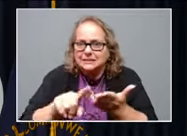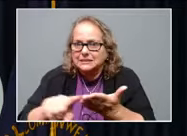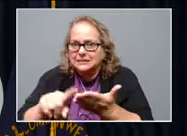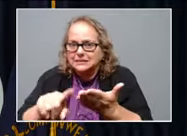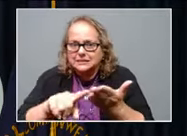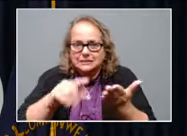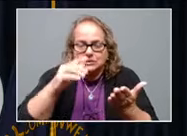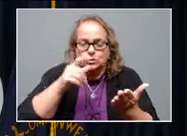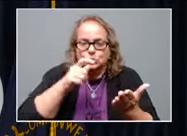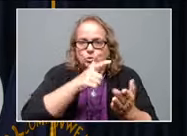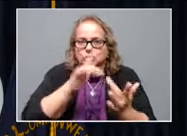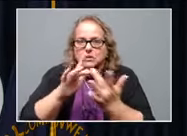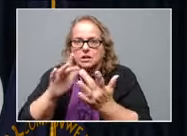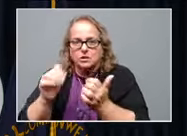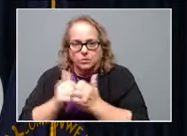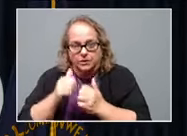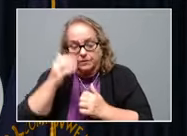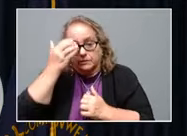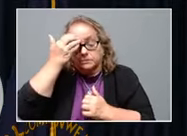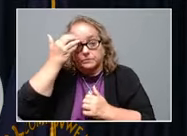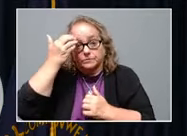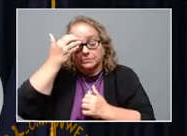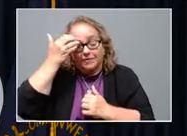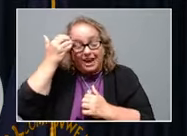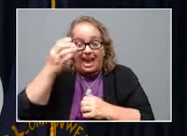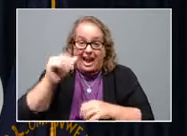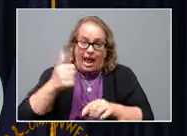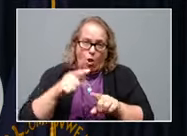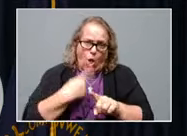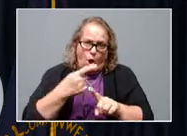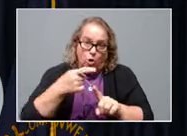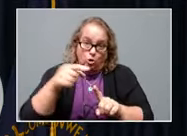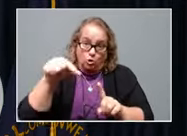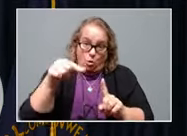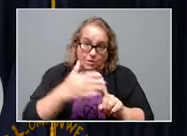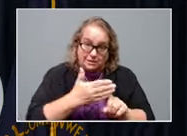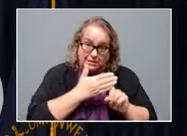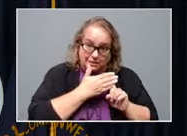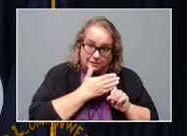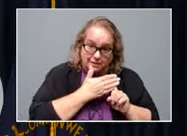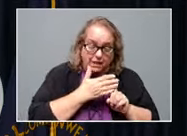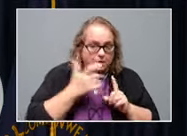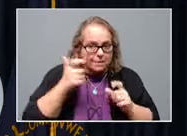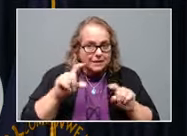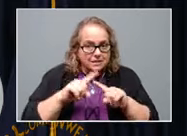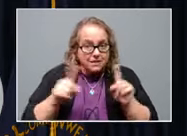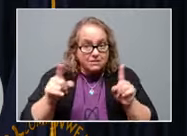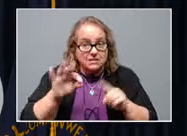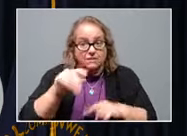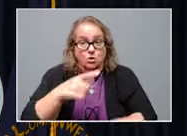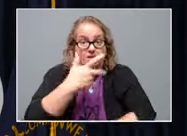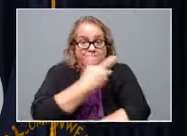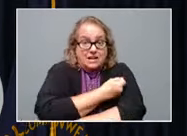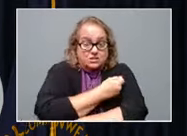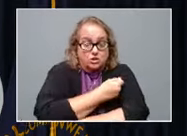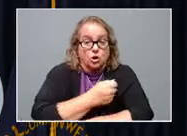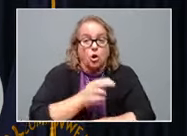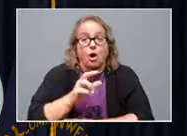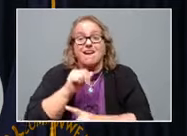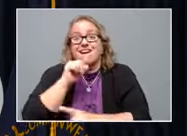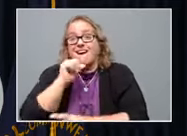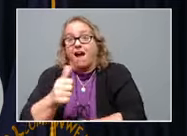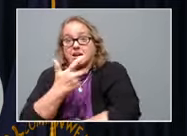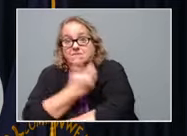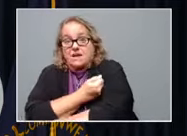be, and the big difference between if you're vaccinated and you're unvaccinated and you're exposed in school, what you